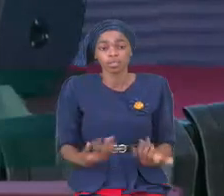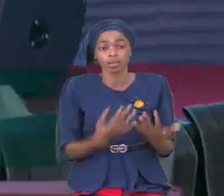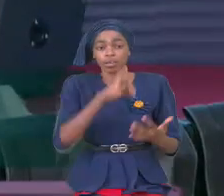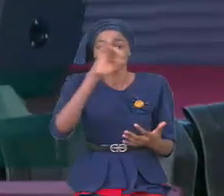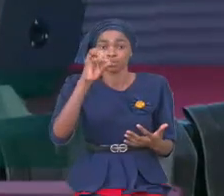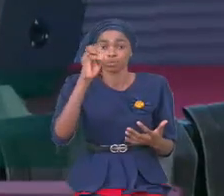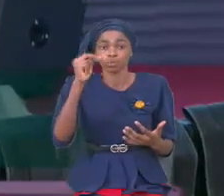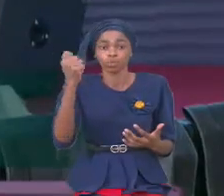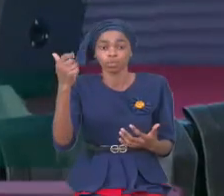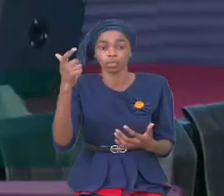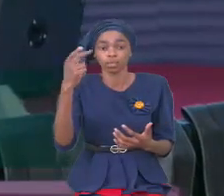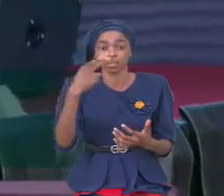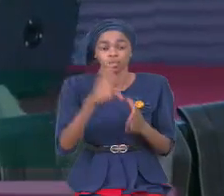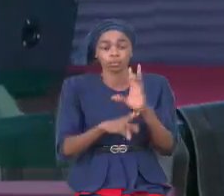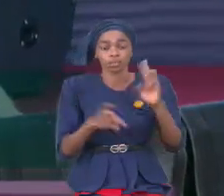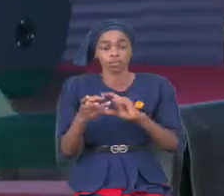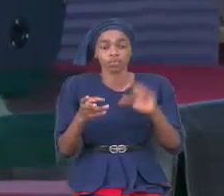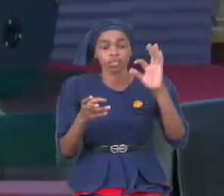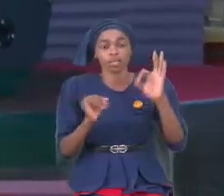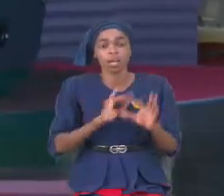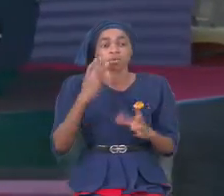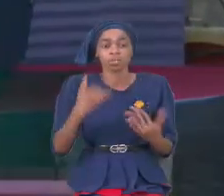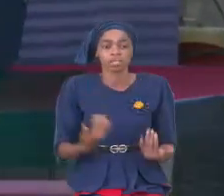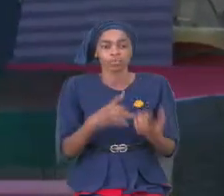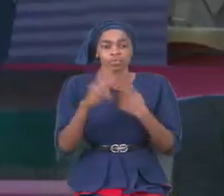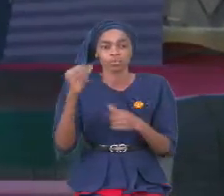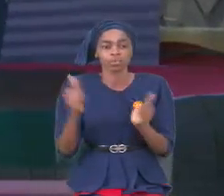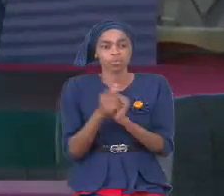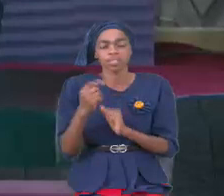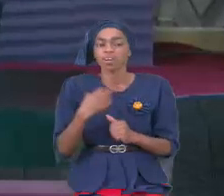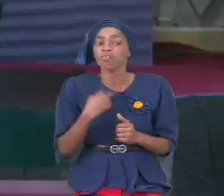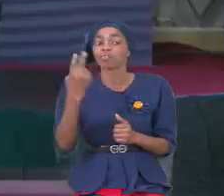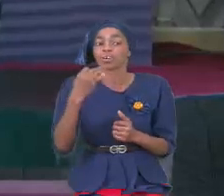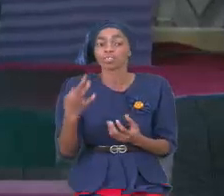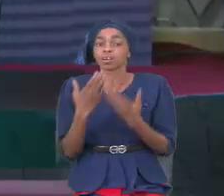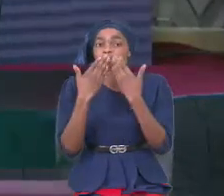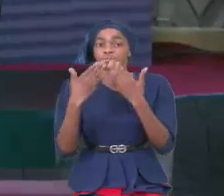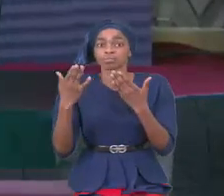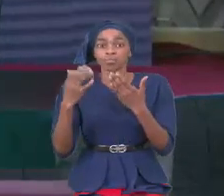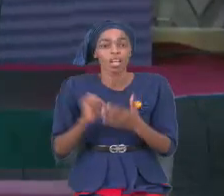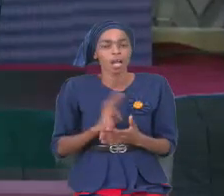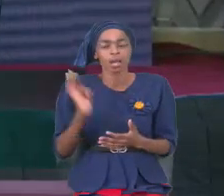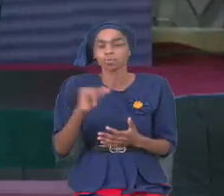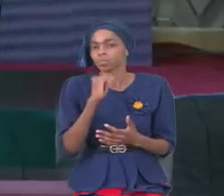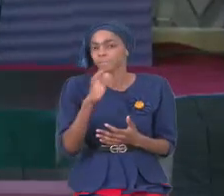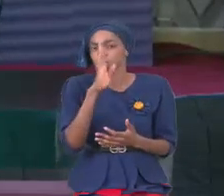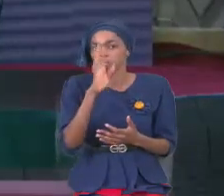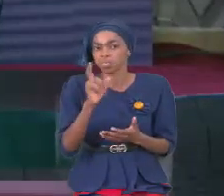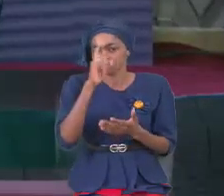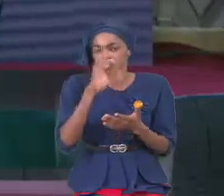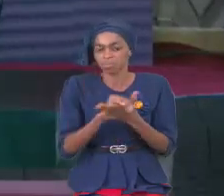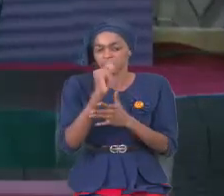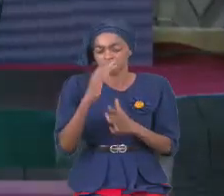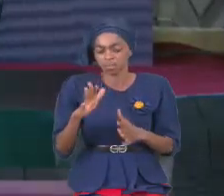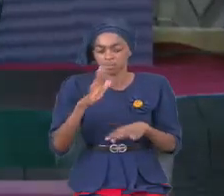not just going to be a saint on the shell. It's a saint that is just there, and